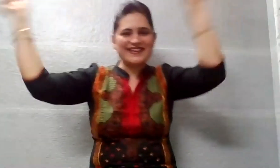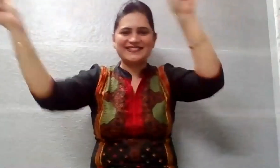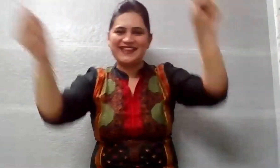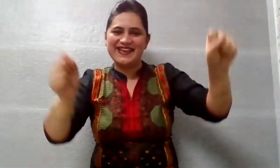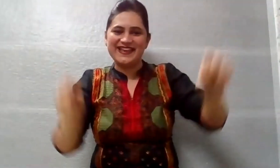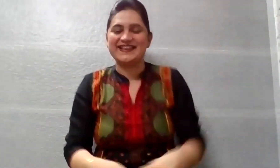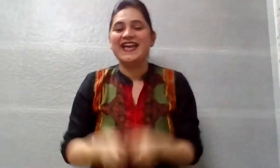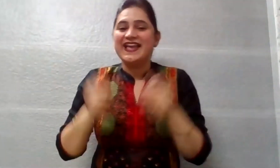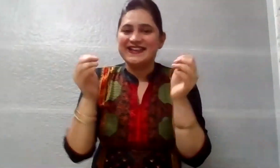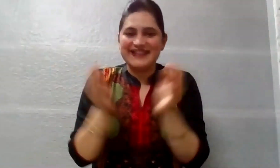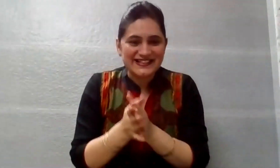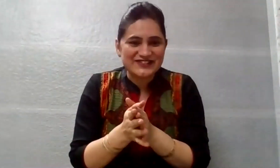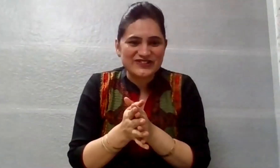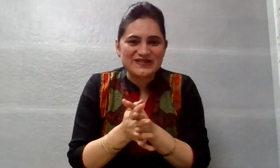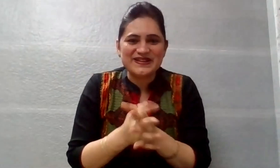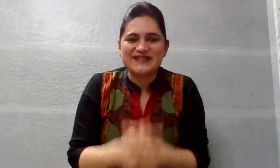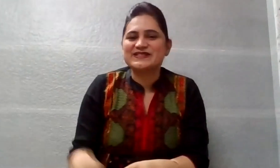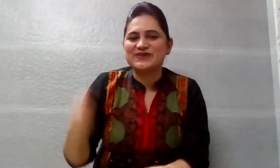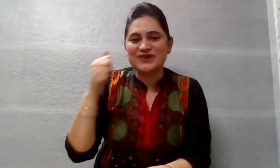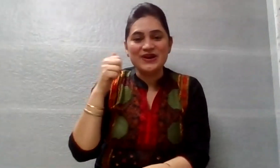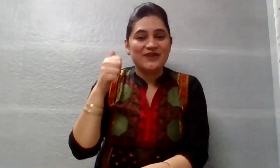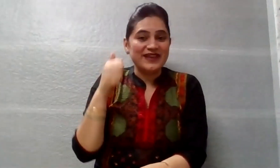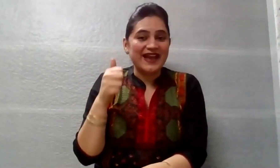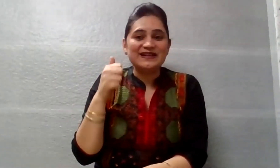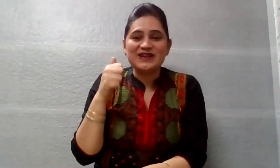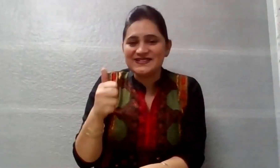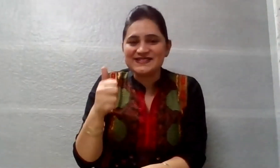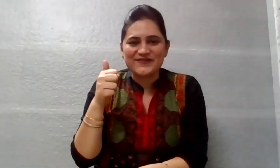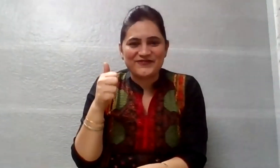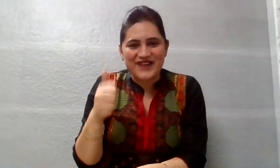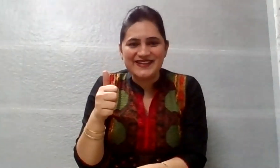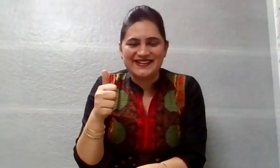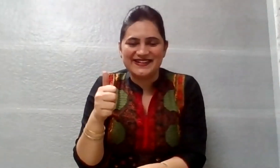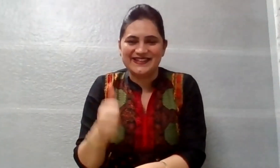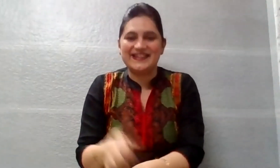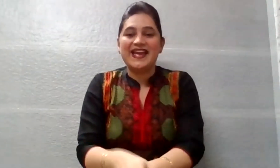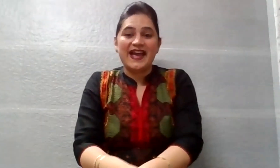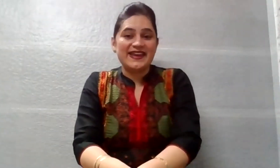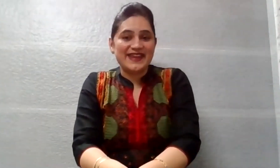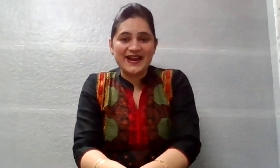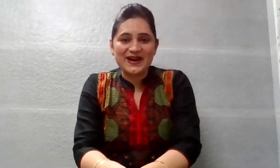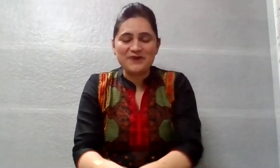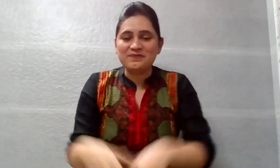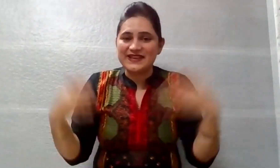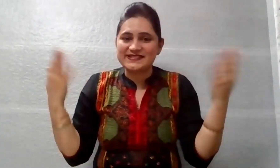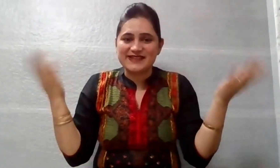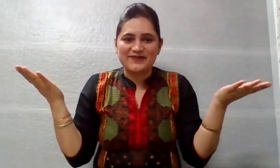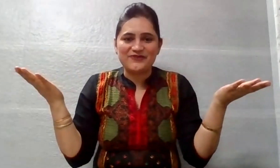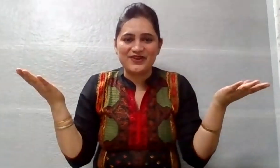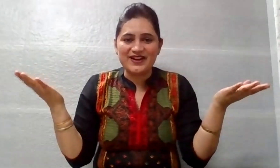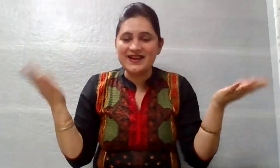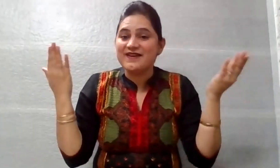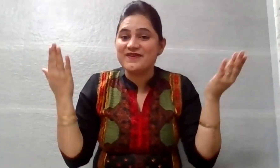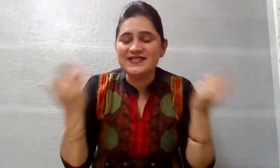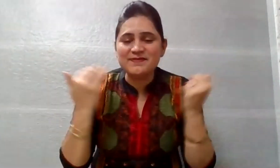anything. Yes children. So we had lots of fun. And now it's